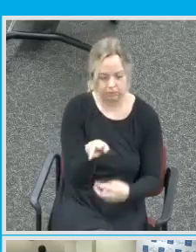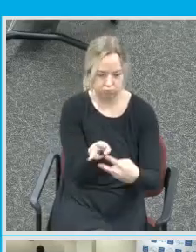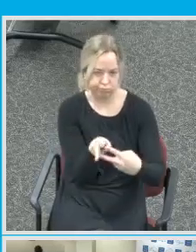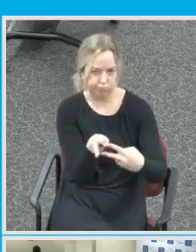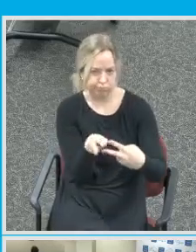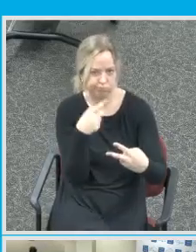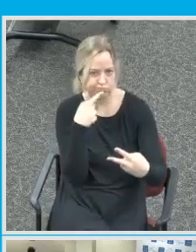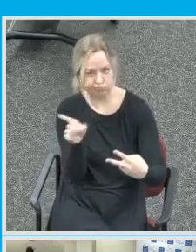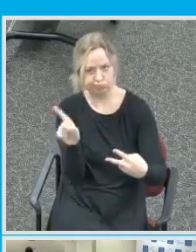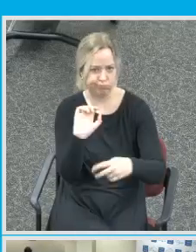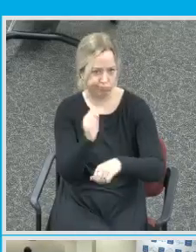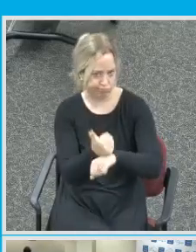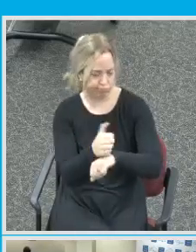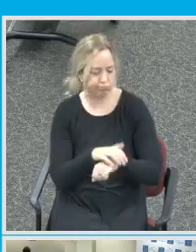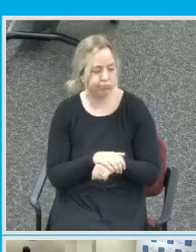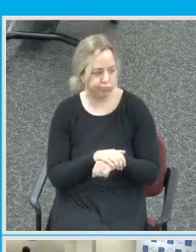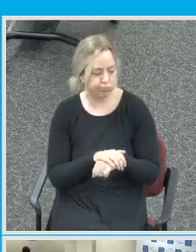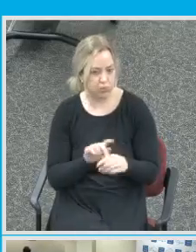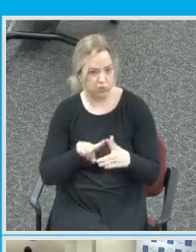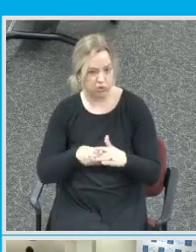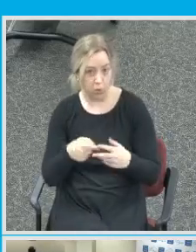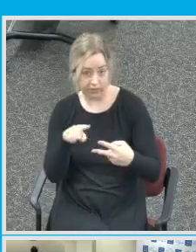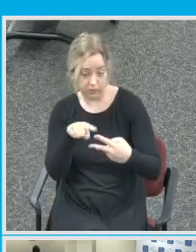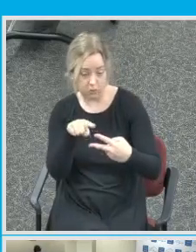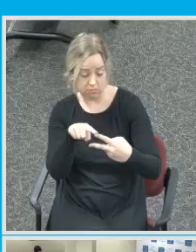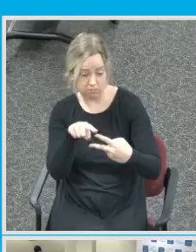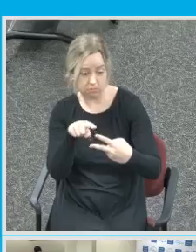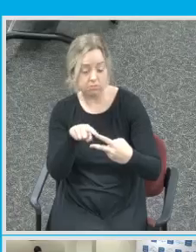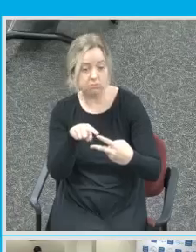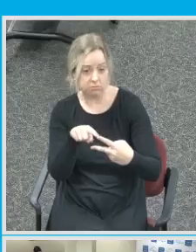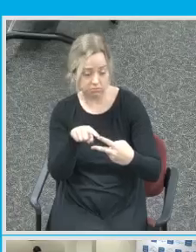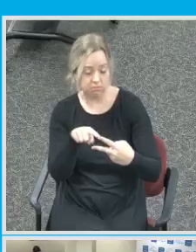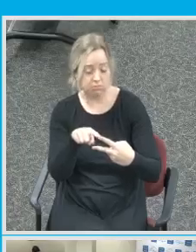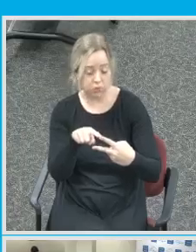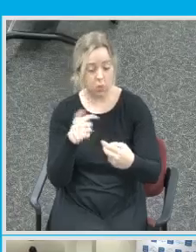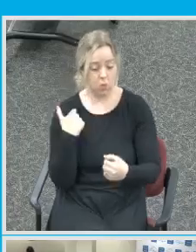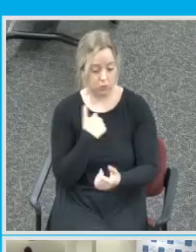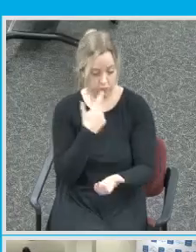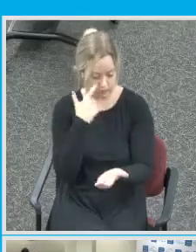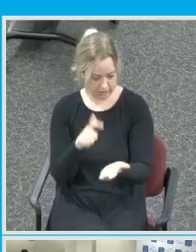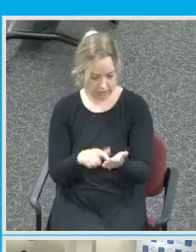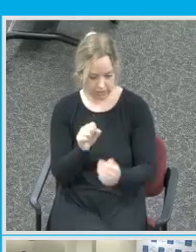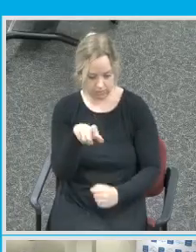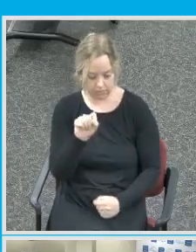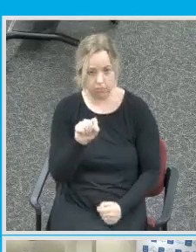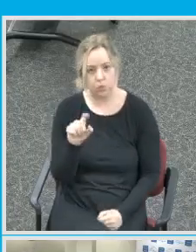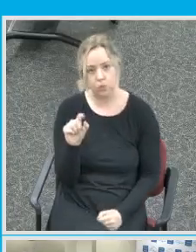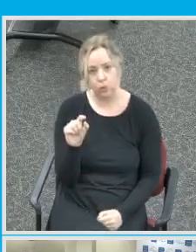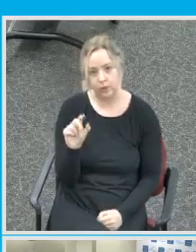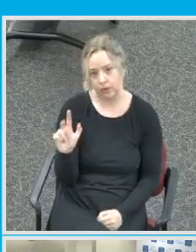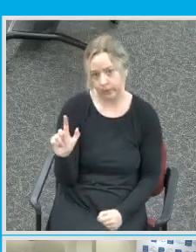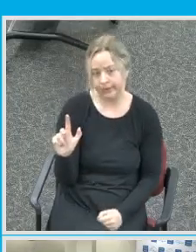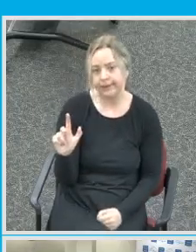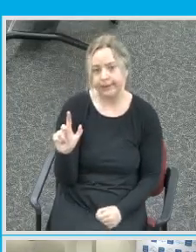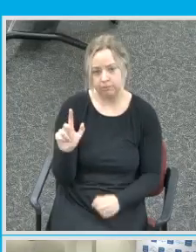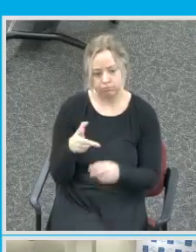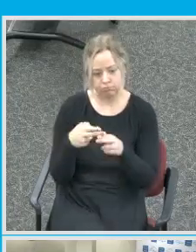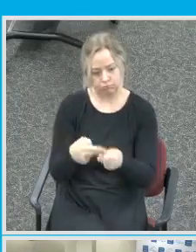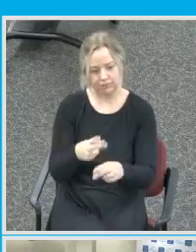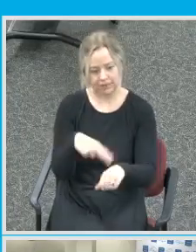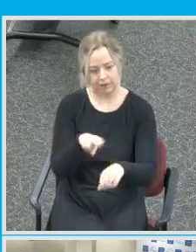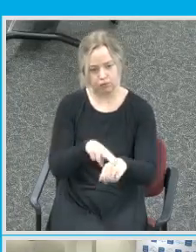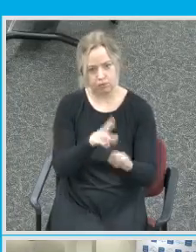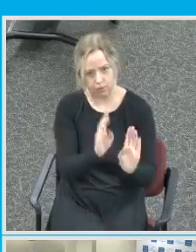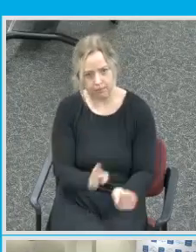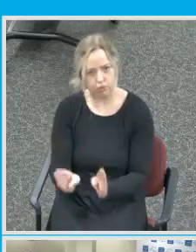All right. So we'll start with the first. Proclamation of the El Paso County Board of Health recognizing September 2023 as National